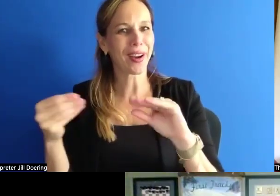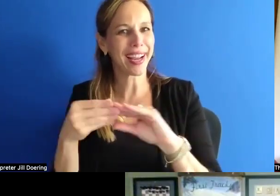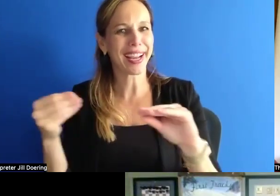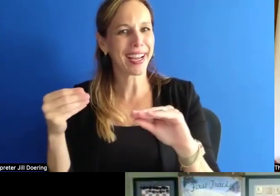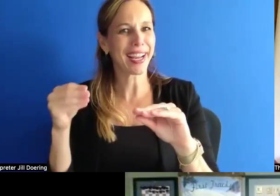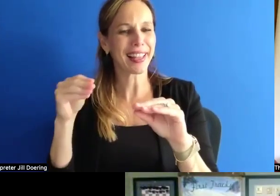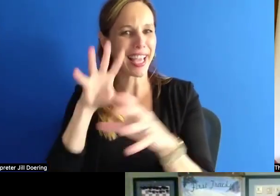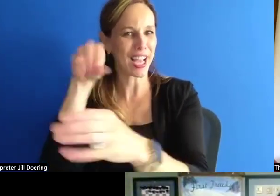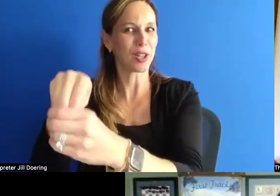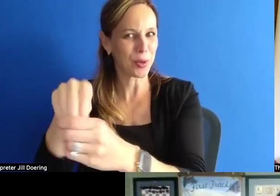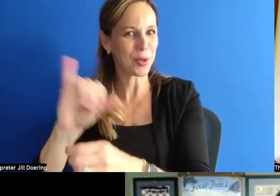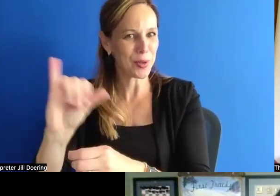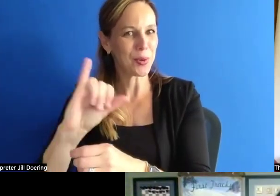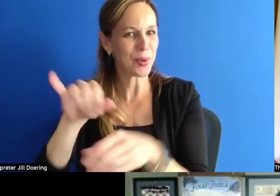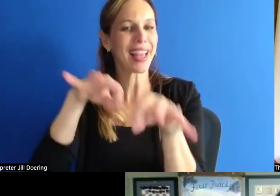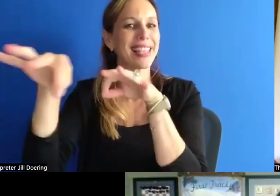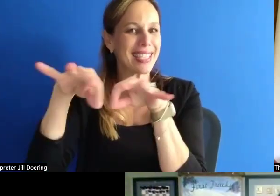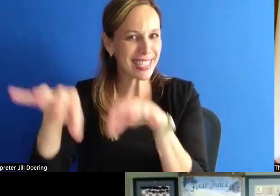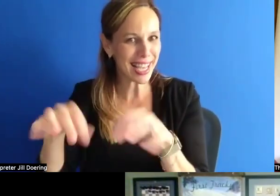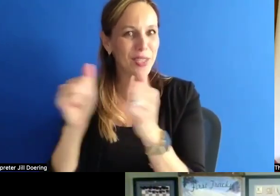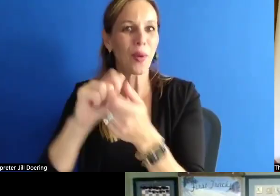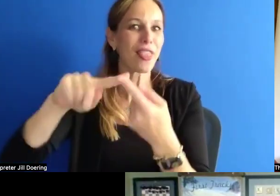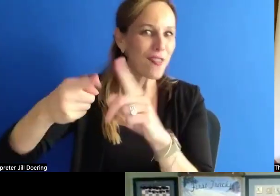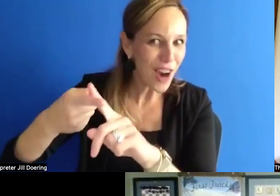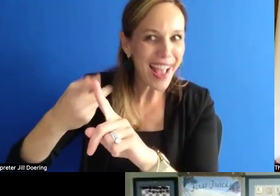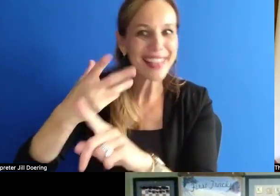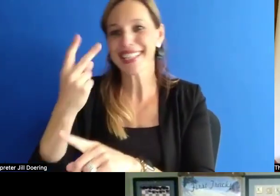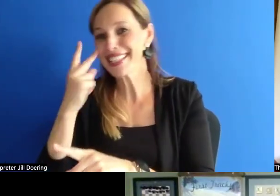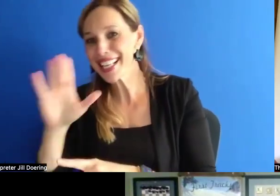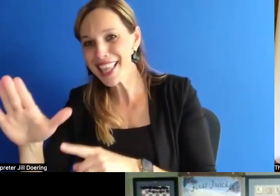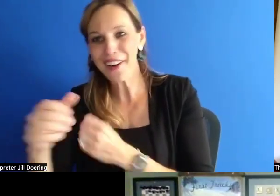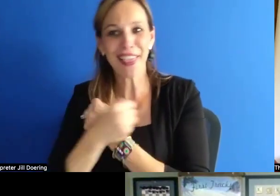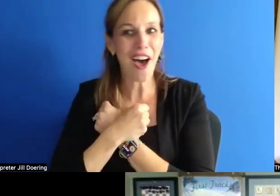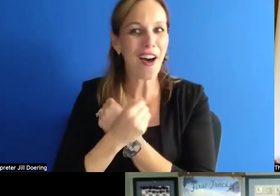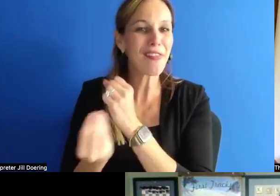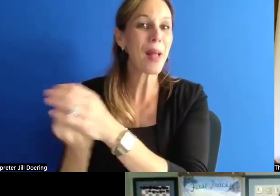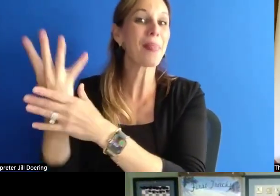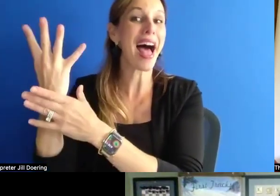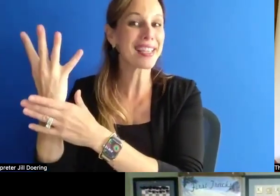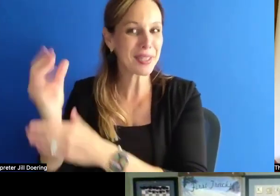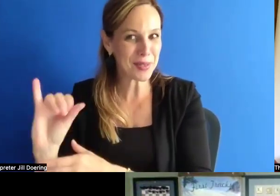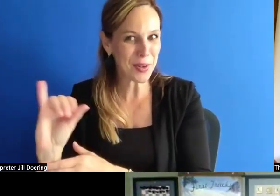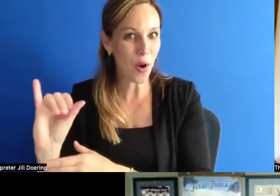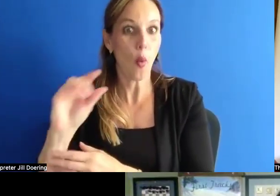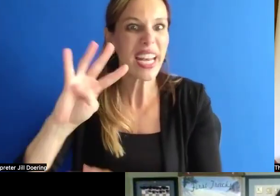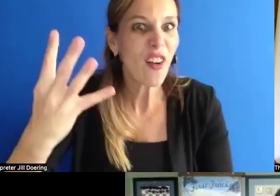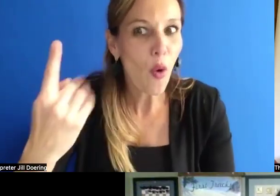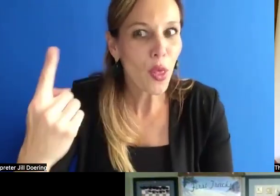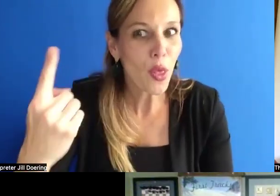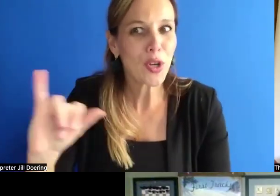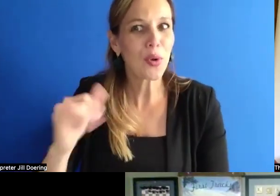into the details with the friends and seeing their love blossom. And yeah, we need a fourth one because we need to see their